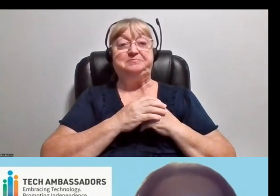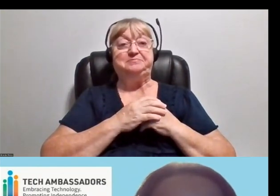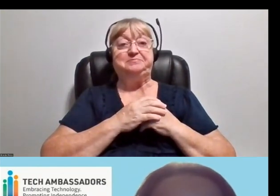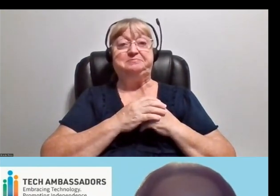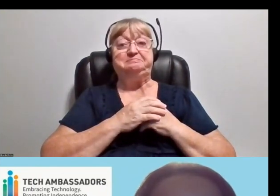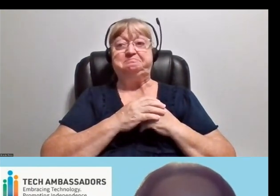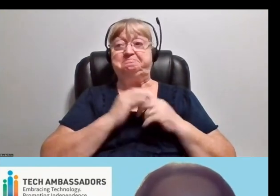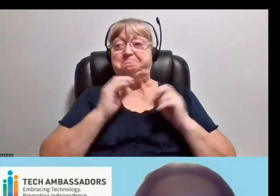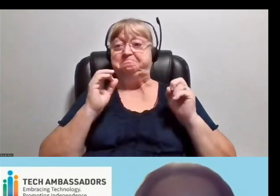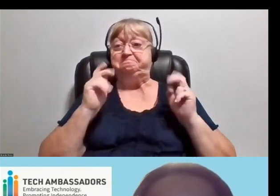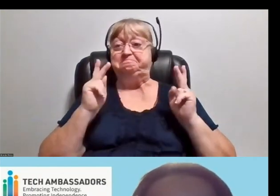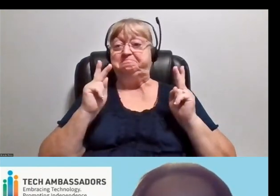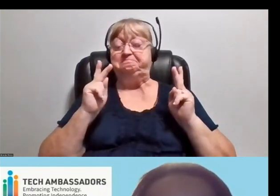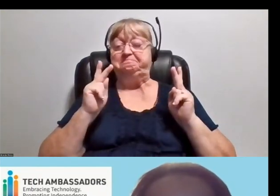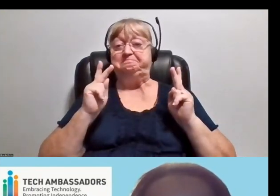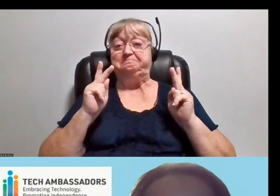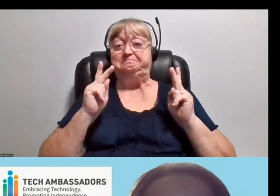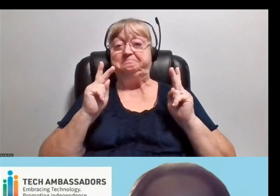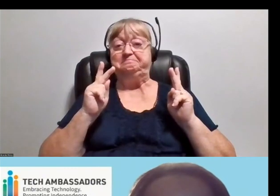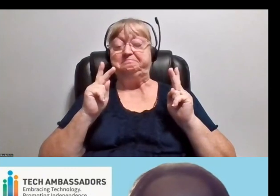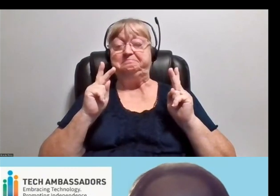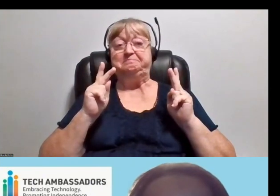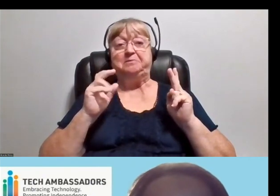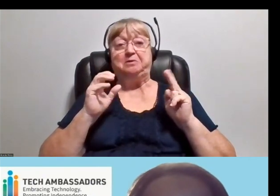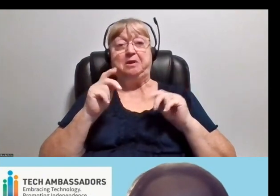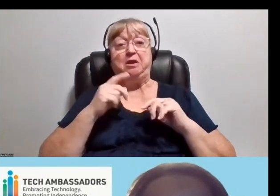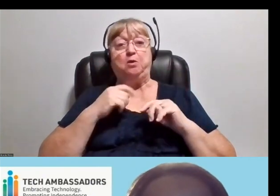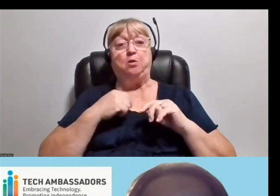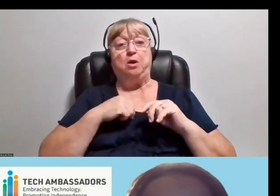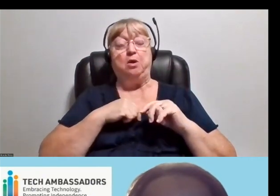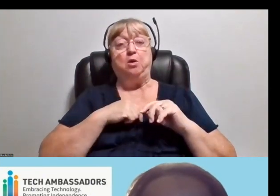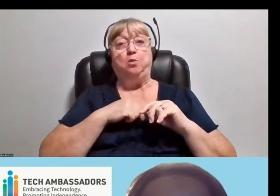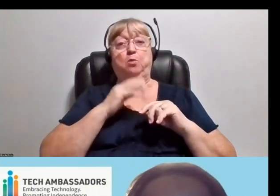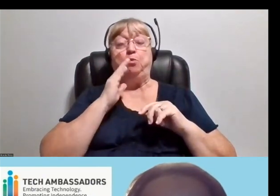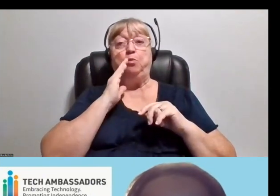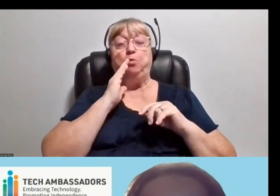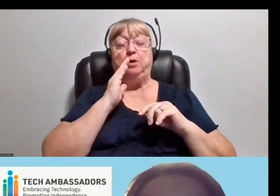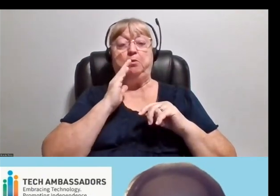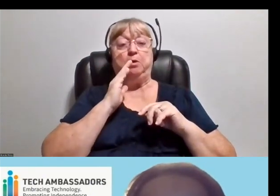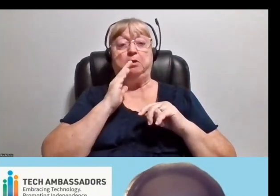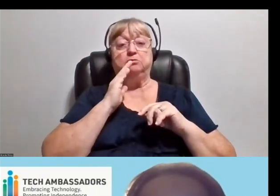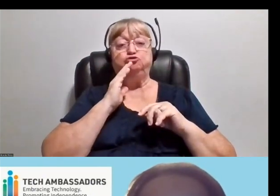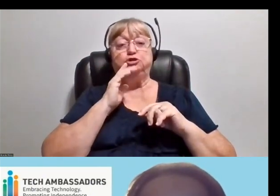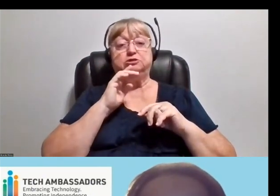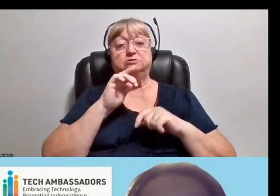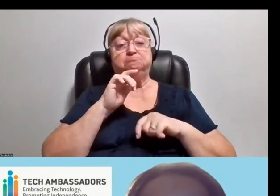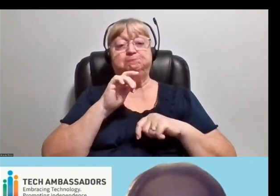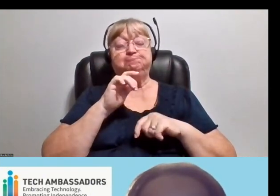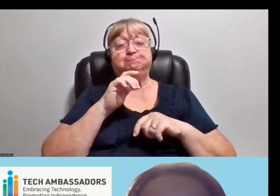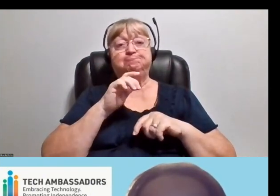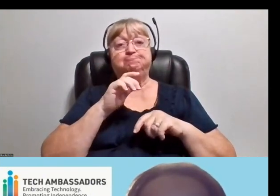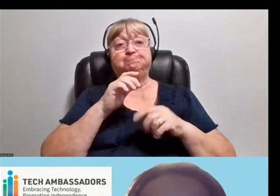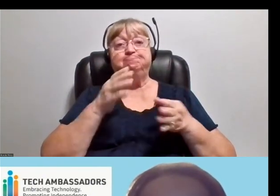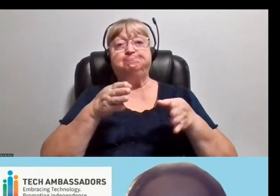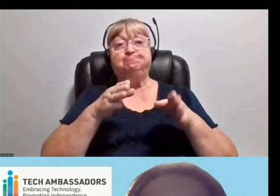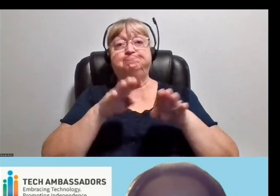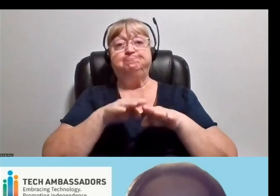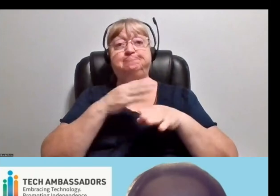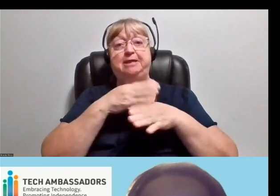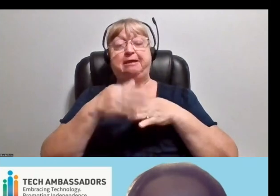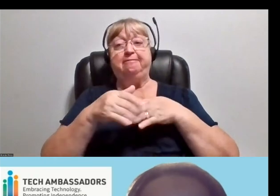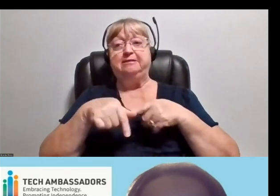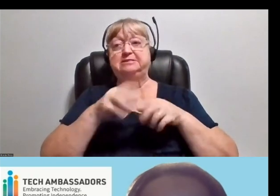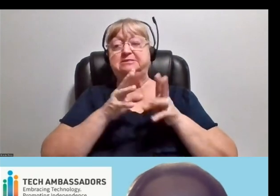All right. I'll tell you what, we're gonna just wrap up this meeting. Like I said at the beginning,